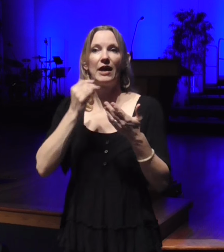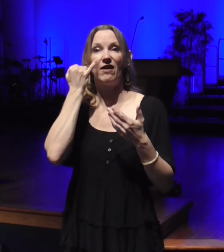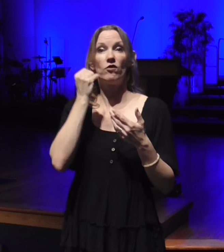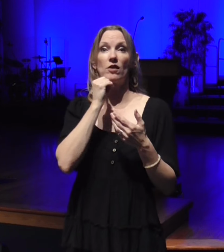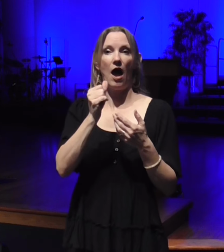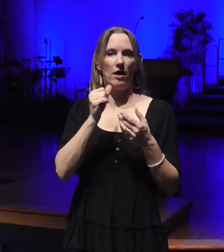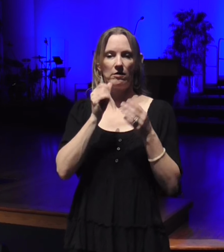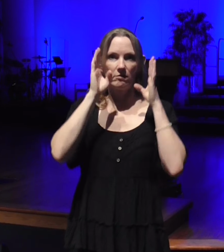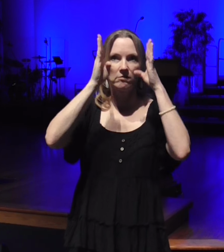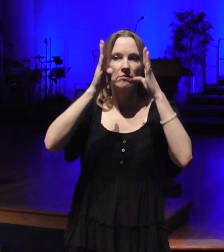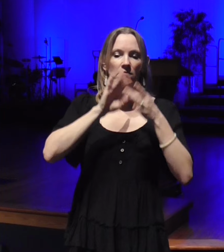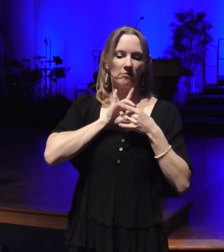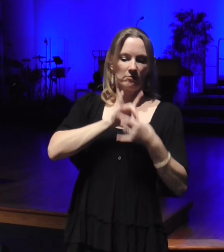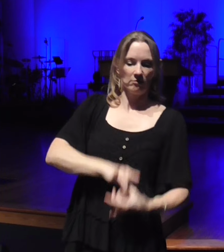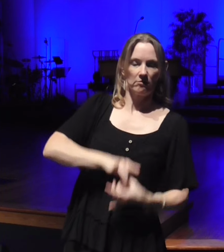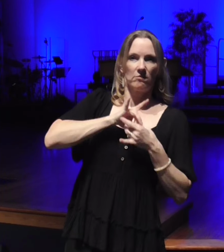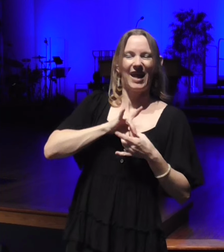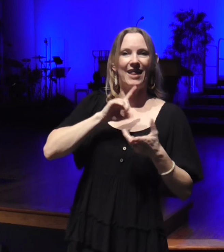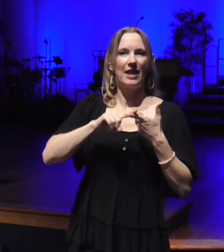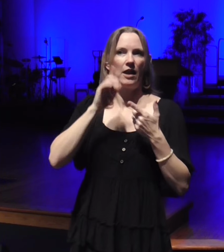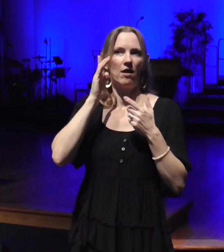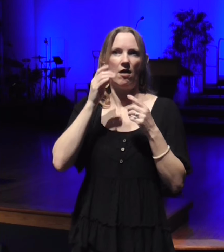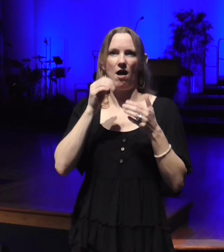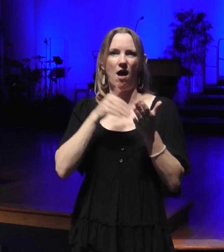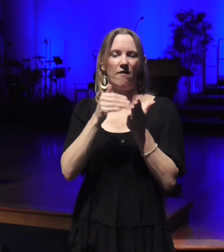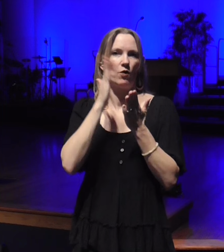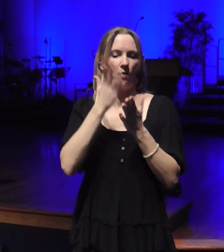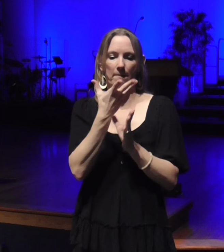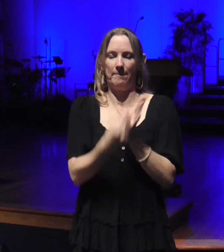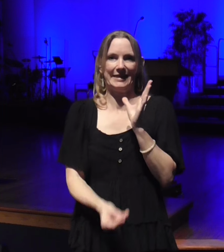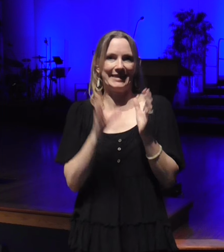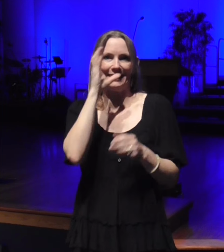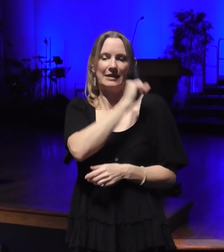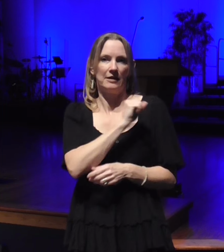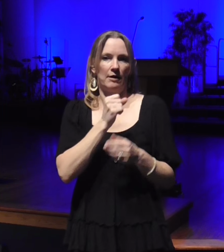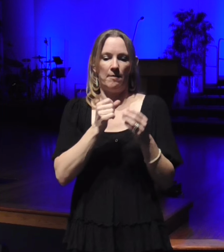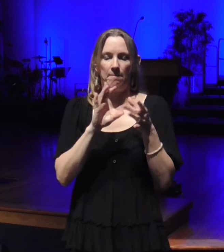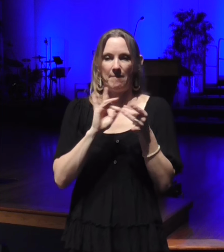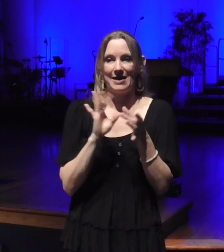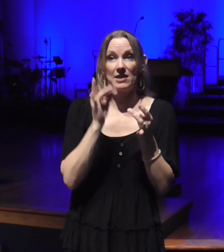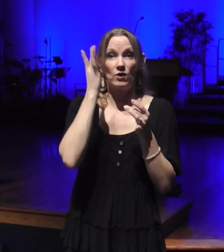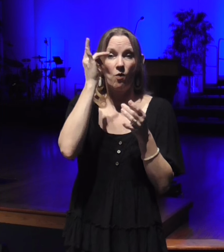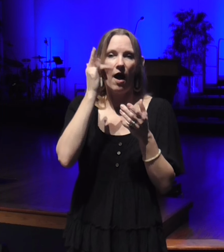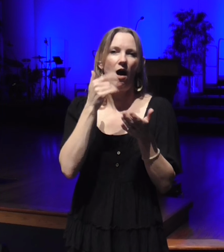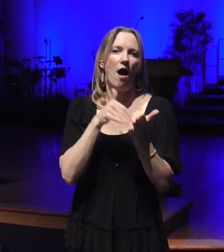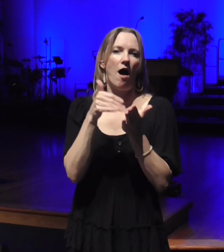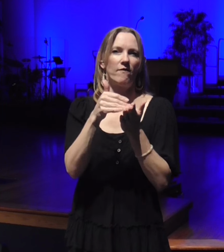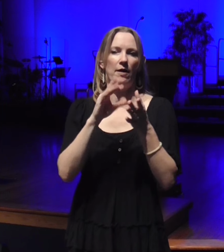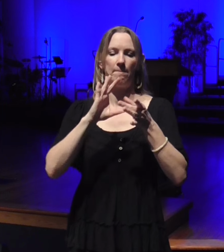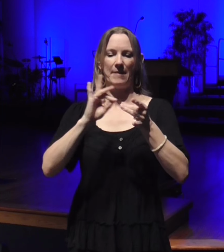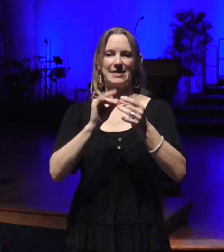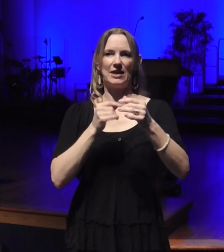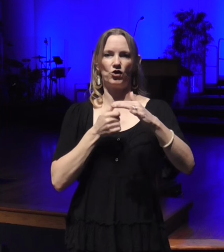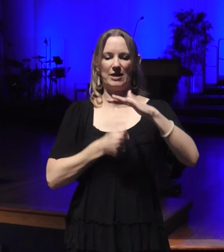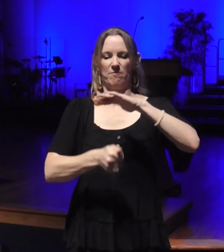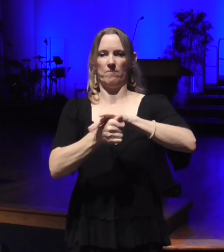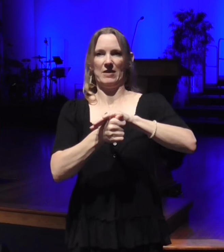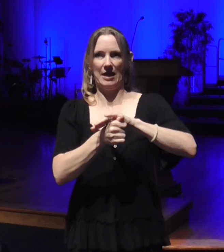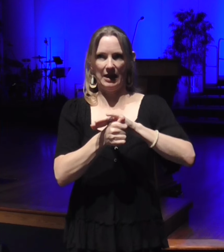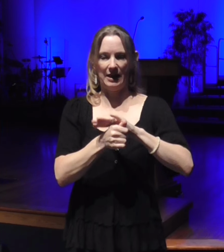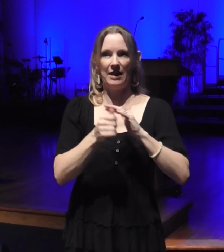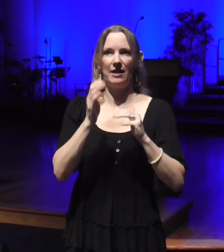the noise, particularly since the signals coming through are often more subtle than the content we collect through